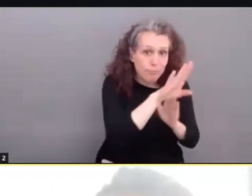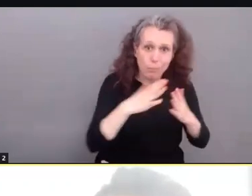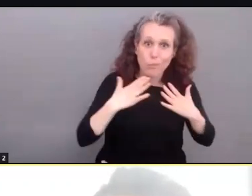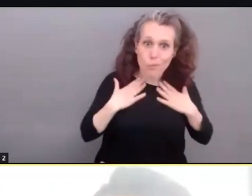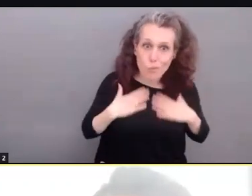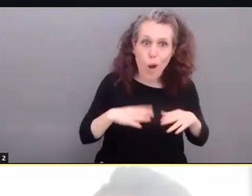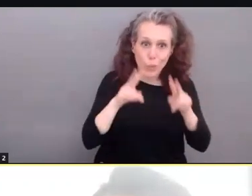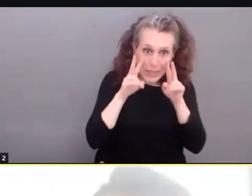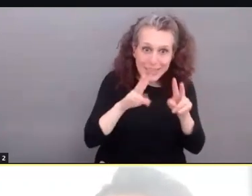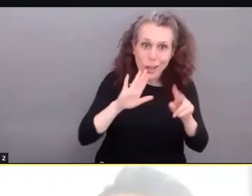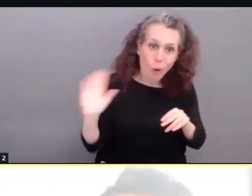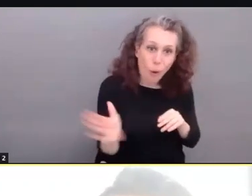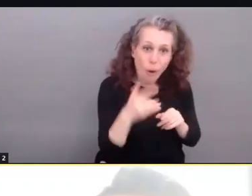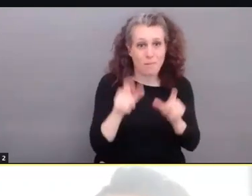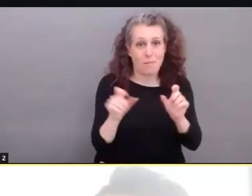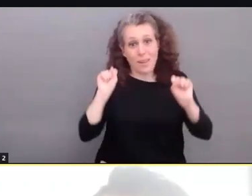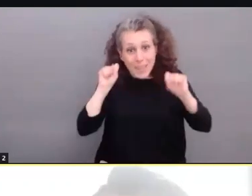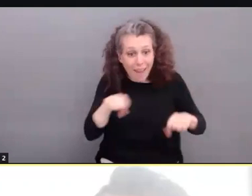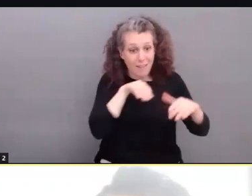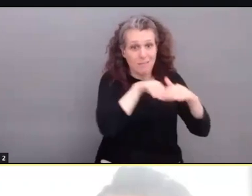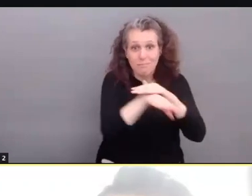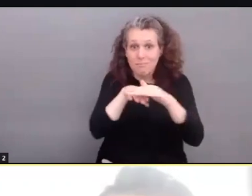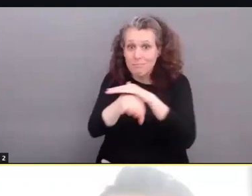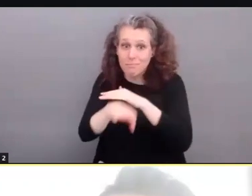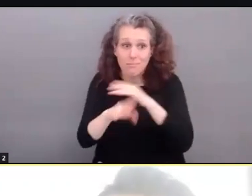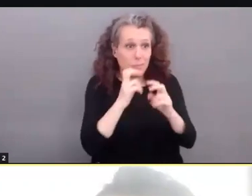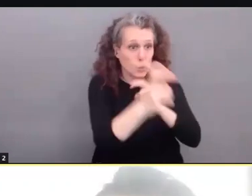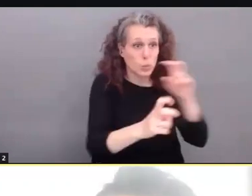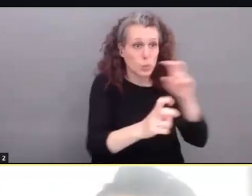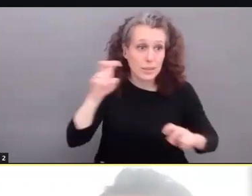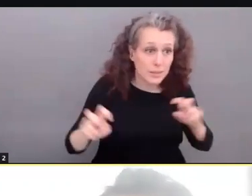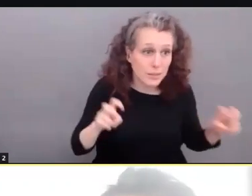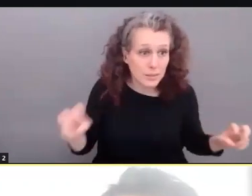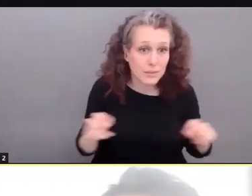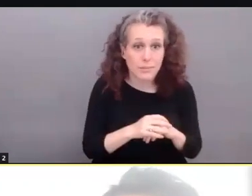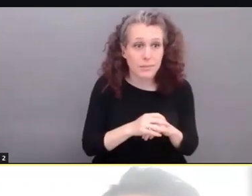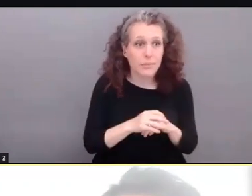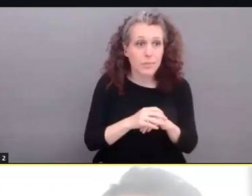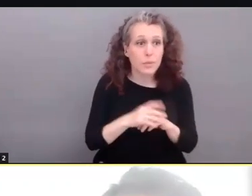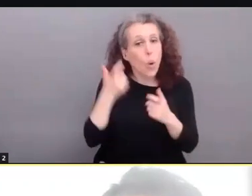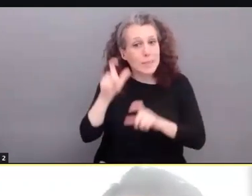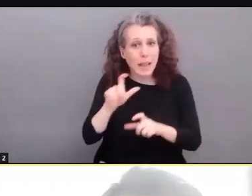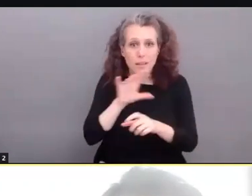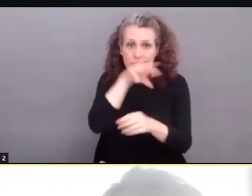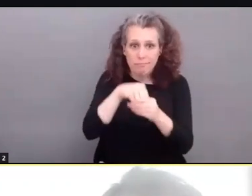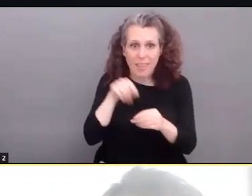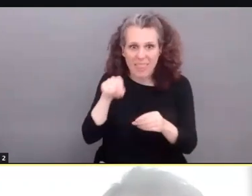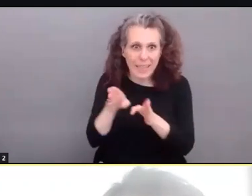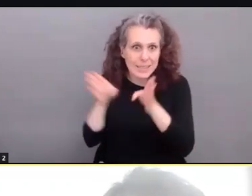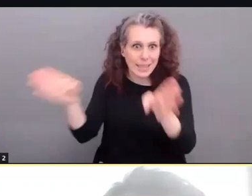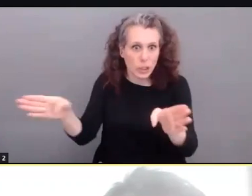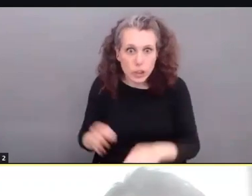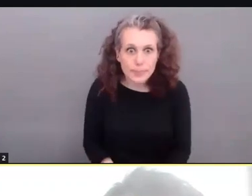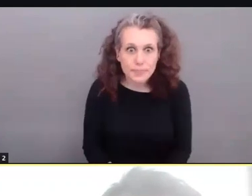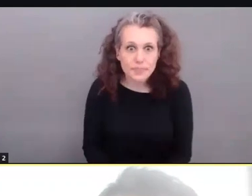from accessible tourism and hospitality services, at the same time contributing to this sector as